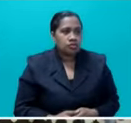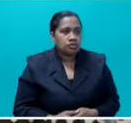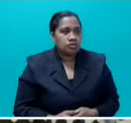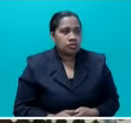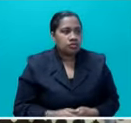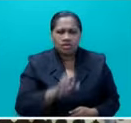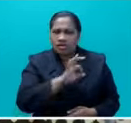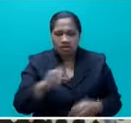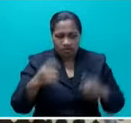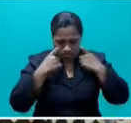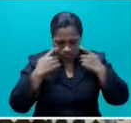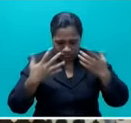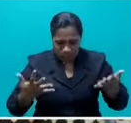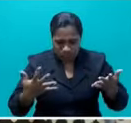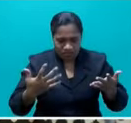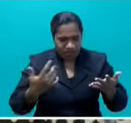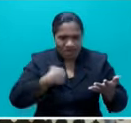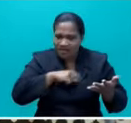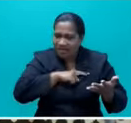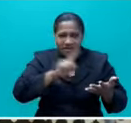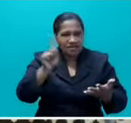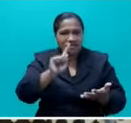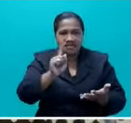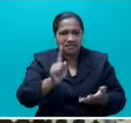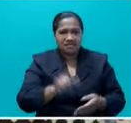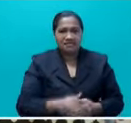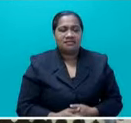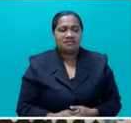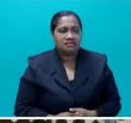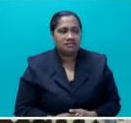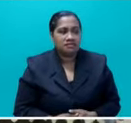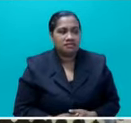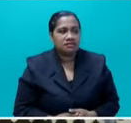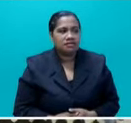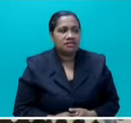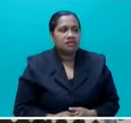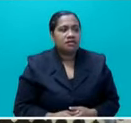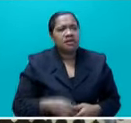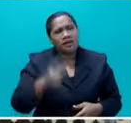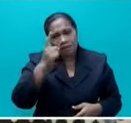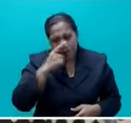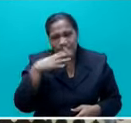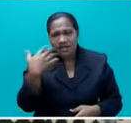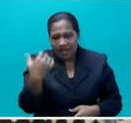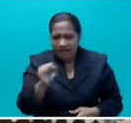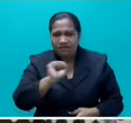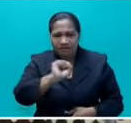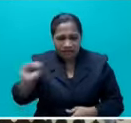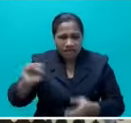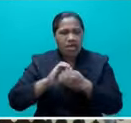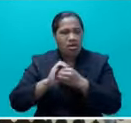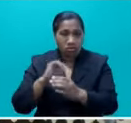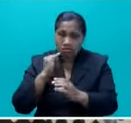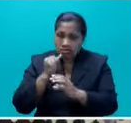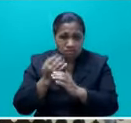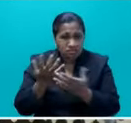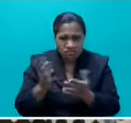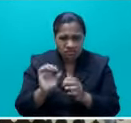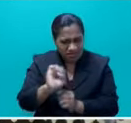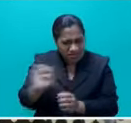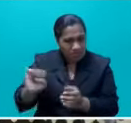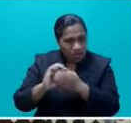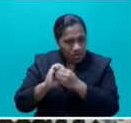position. We have a position on the bill, and that has already been uttered. People have their own comments. So,